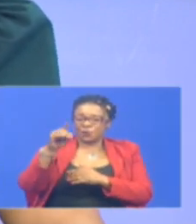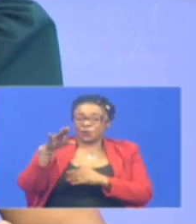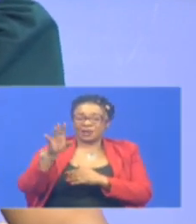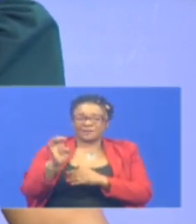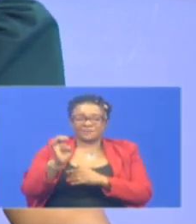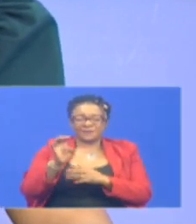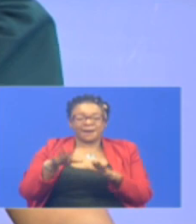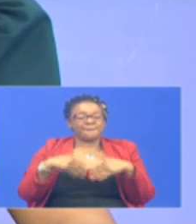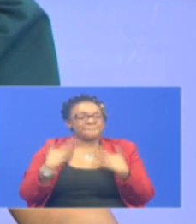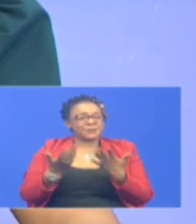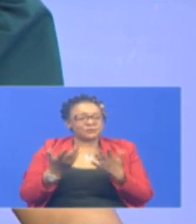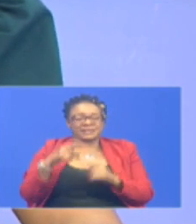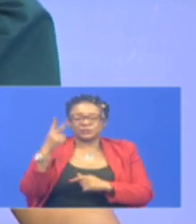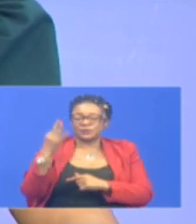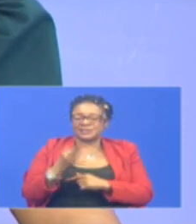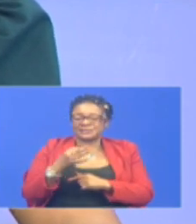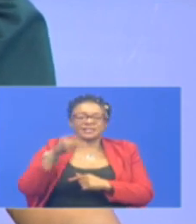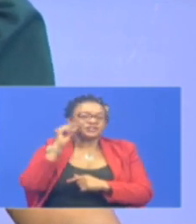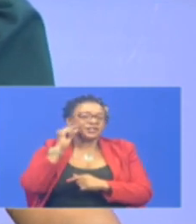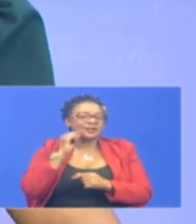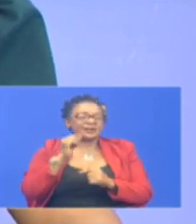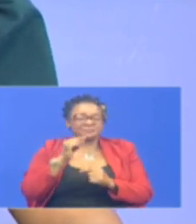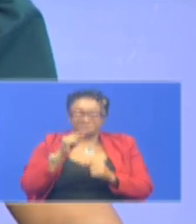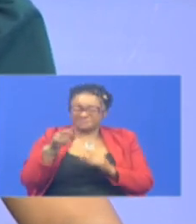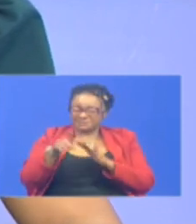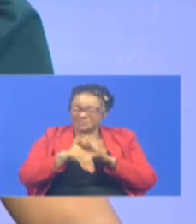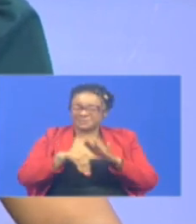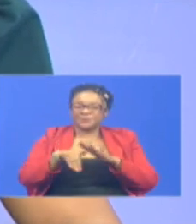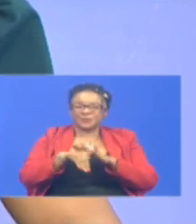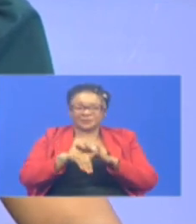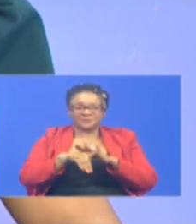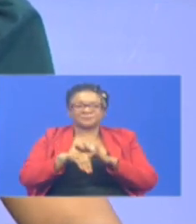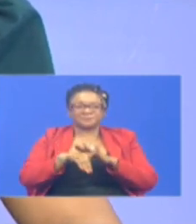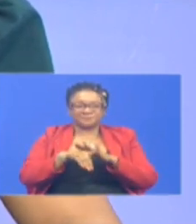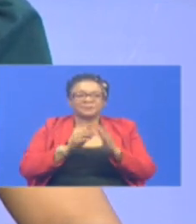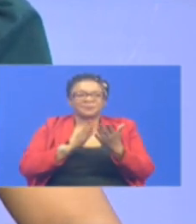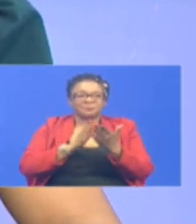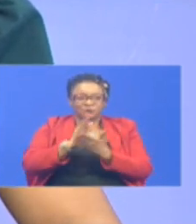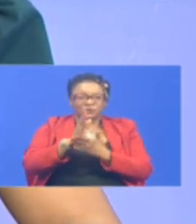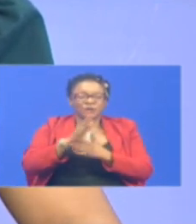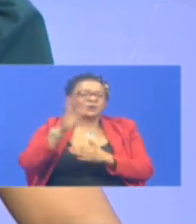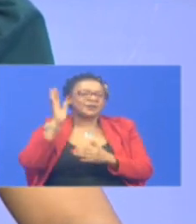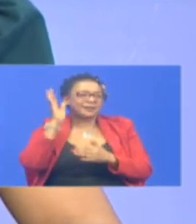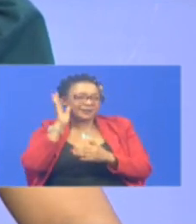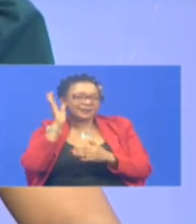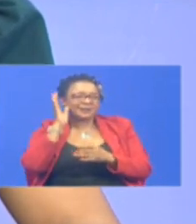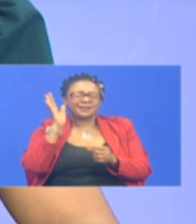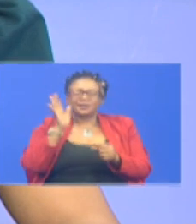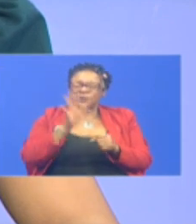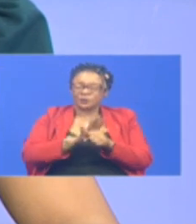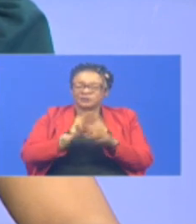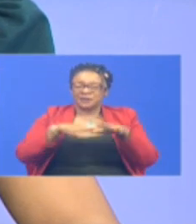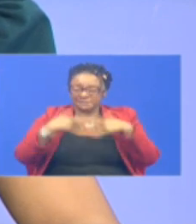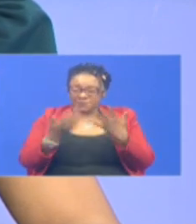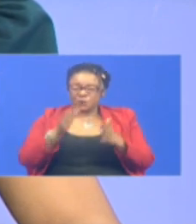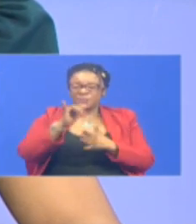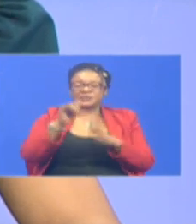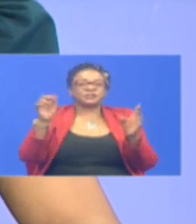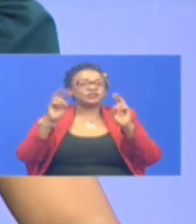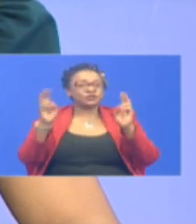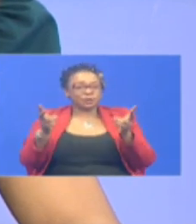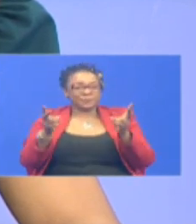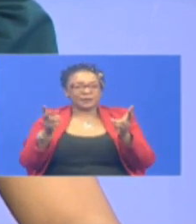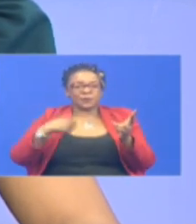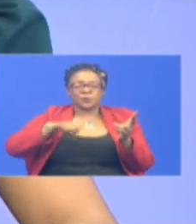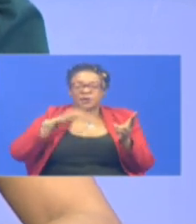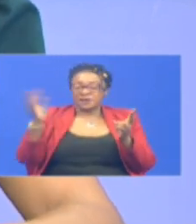the two-thirds gender principle. All right, I'm sure we will be hearing plenty more about that topic, and we invite